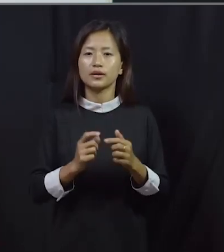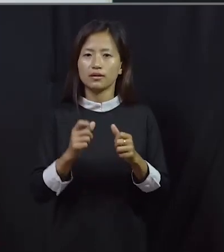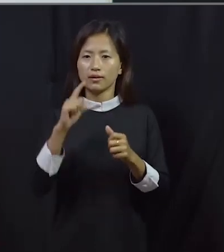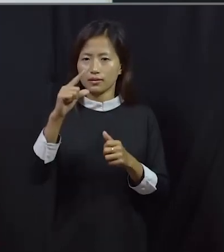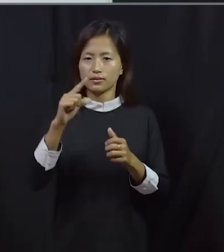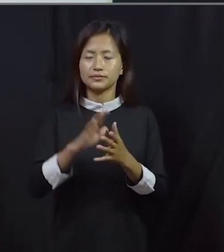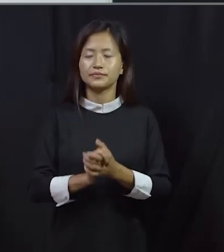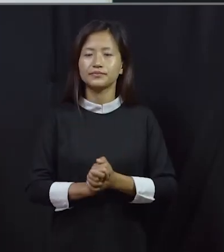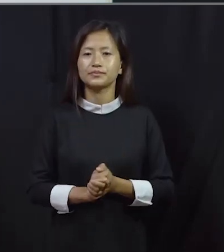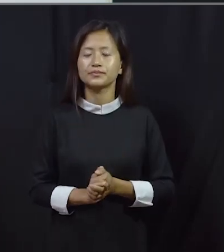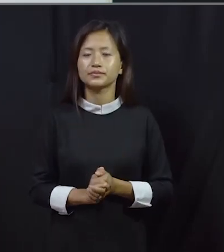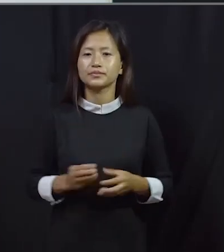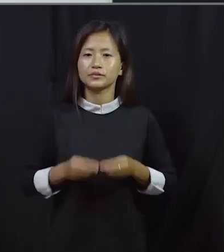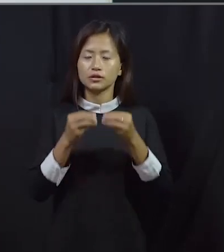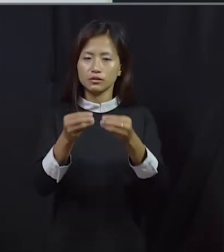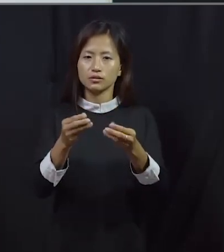angle? So